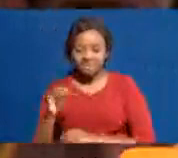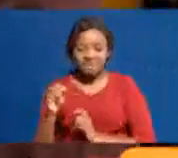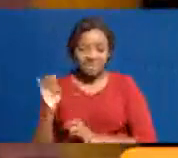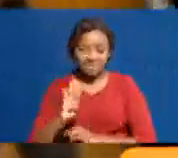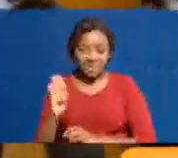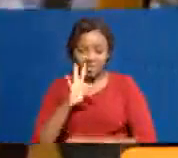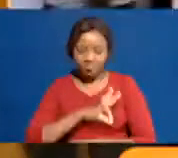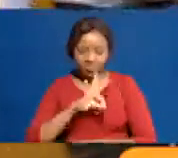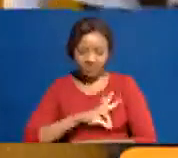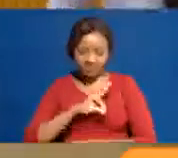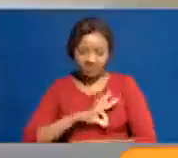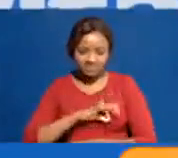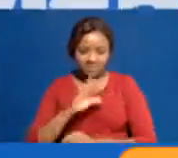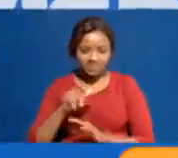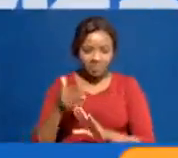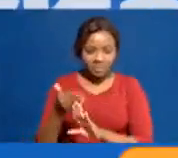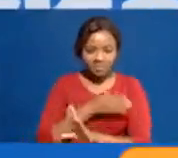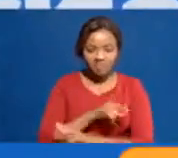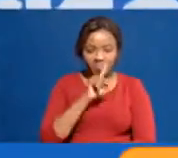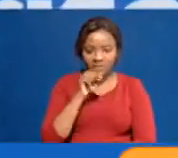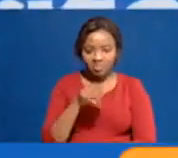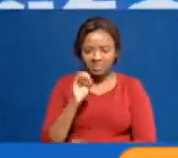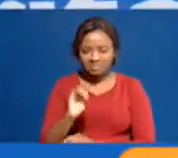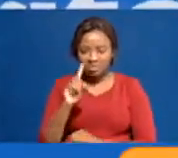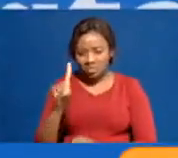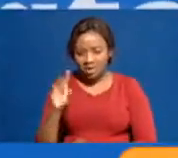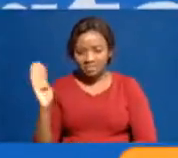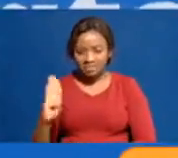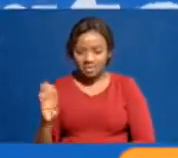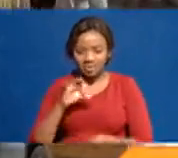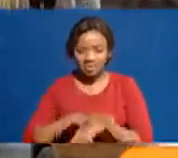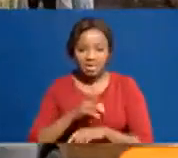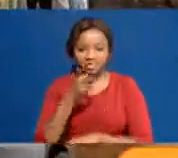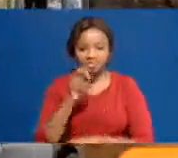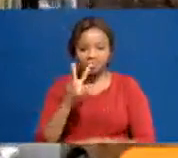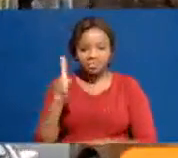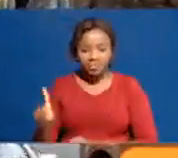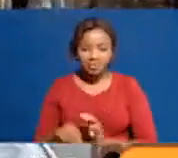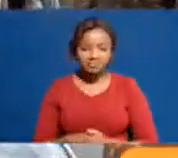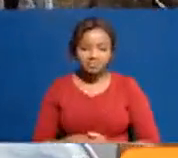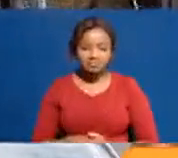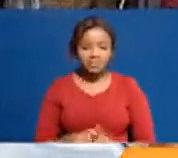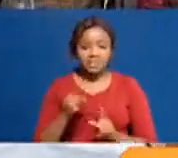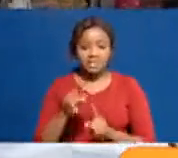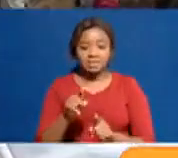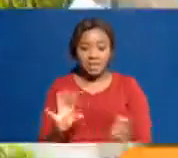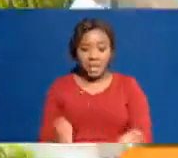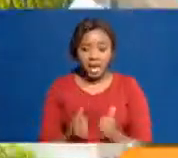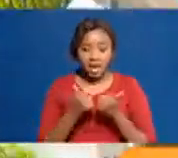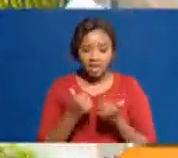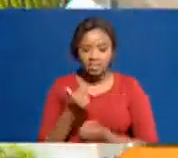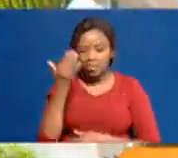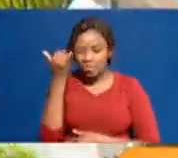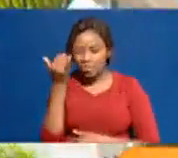pre-tax profit from 1.01 billion shillings posted in 2021. The result is attributable to